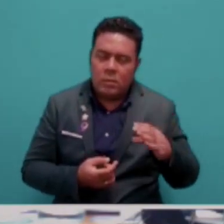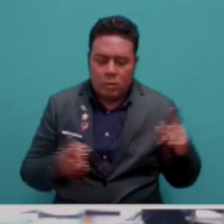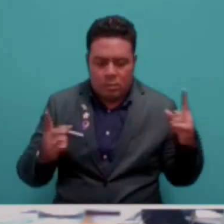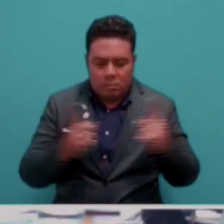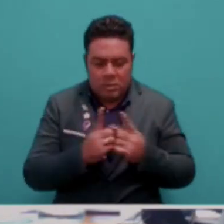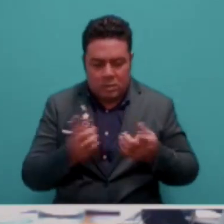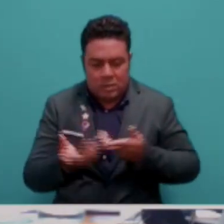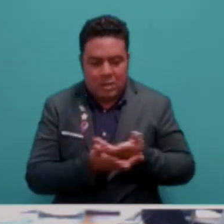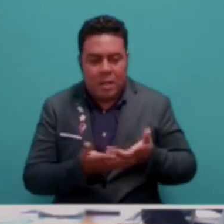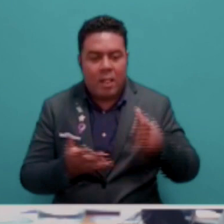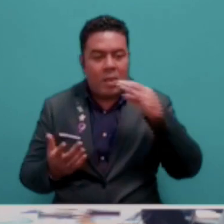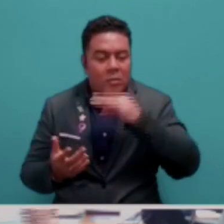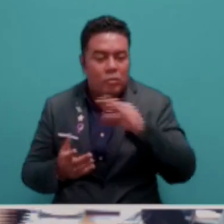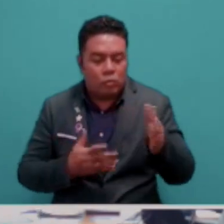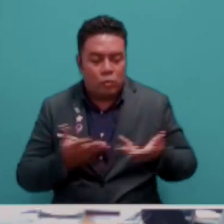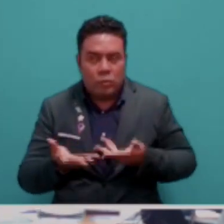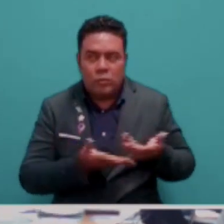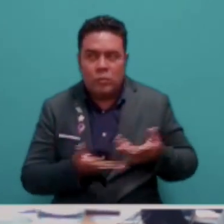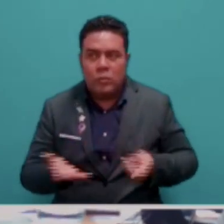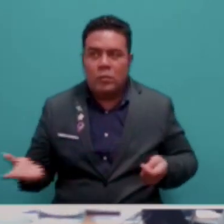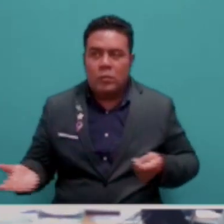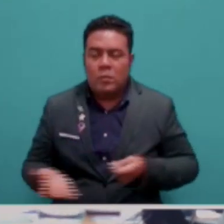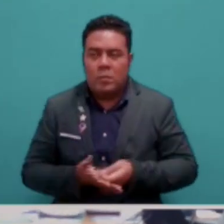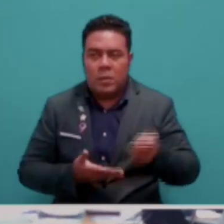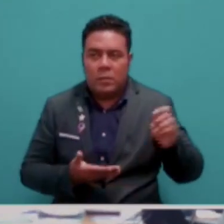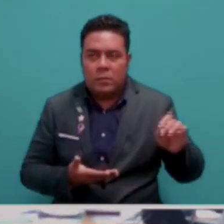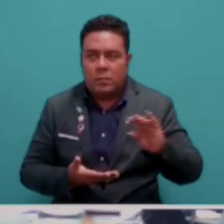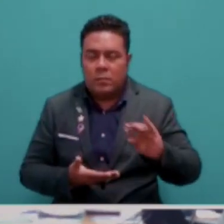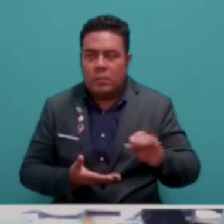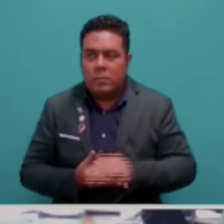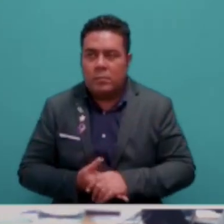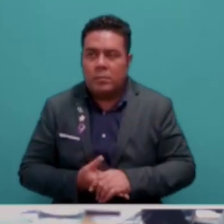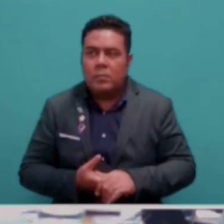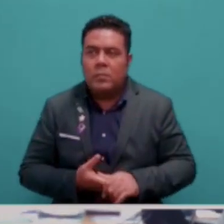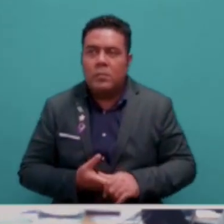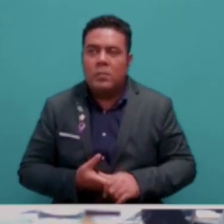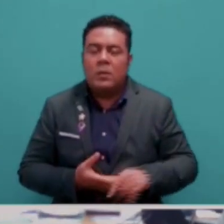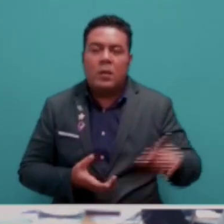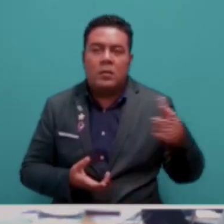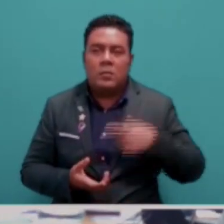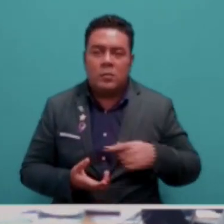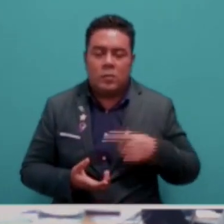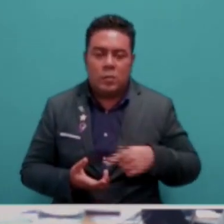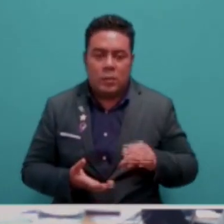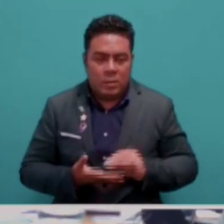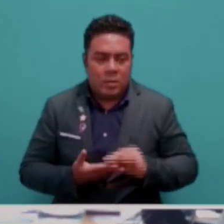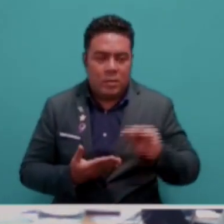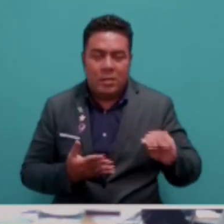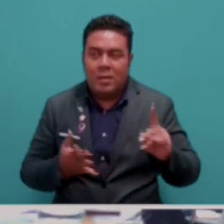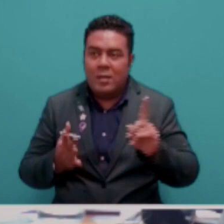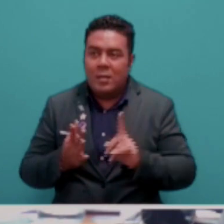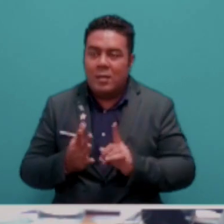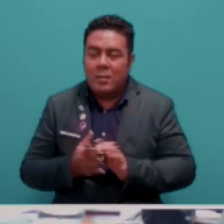over lunch. We have to pay for it. That is why the incidentals are there, Mr. Speaker, sir.